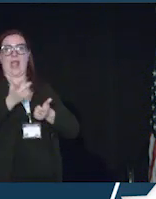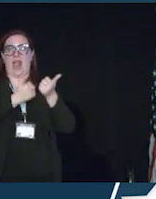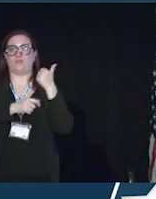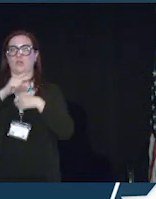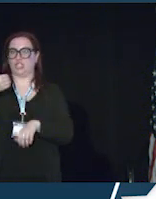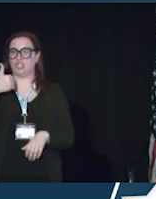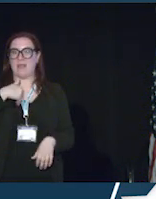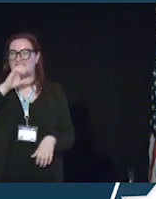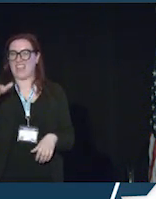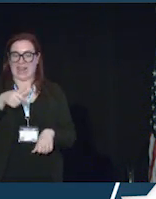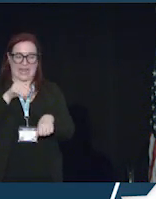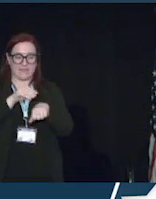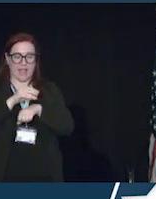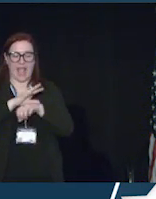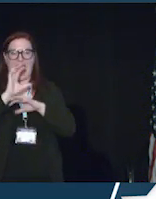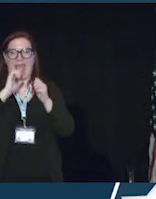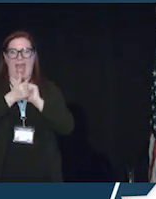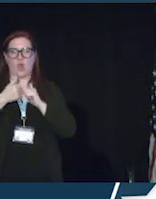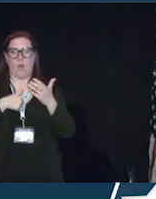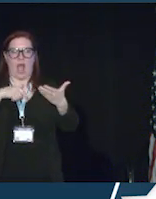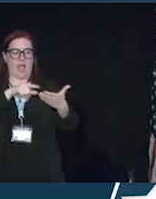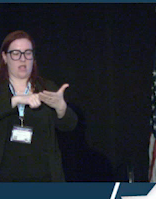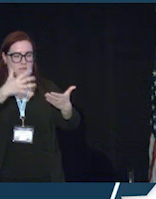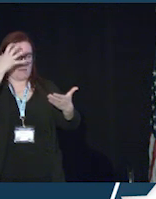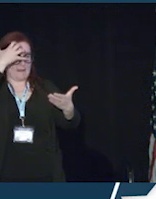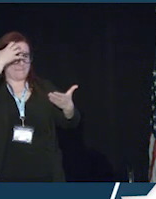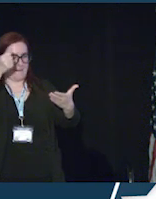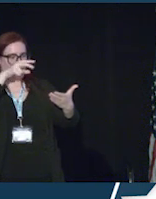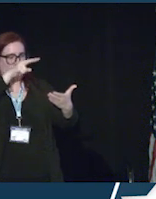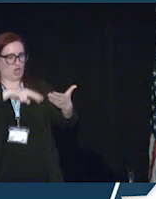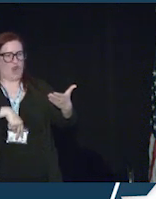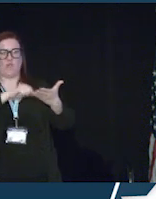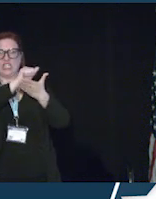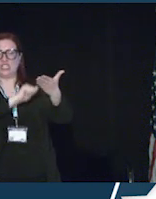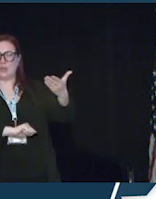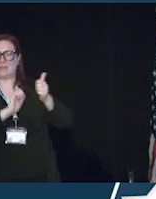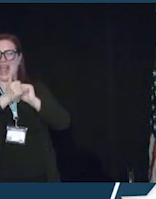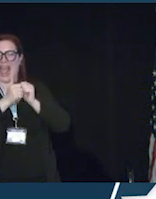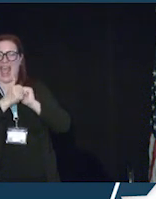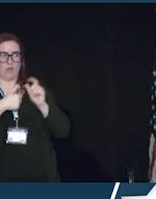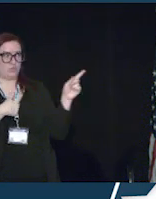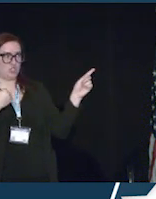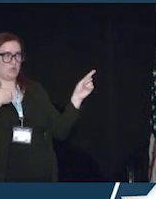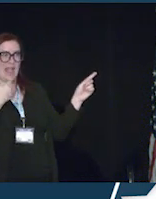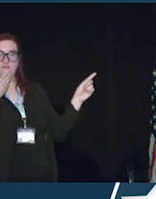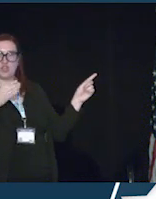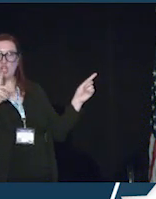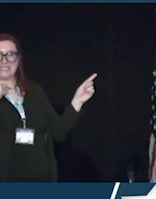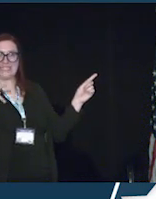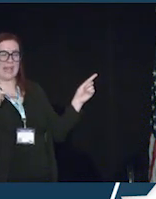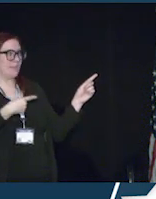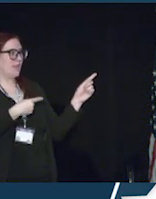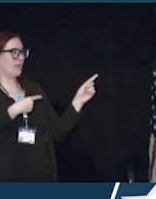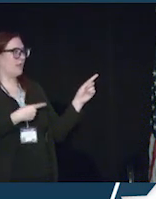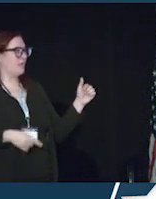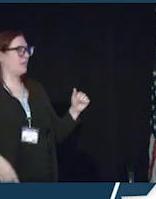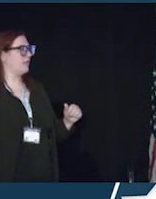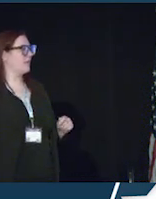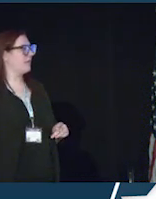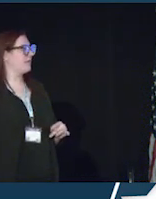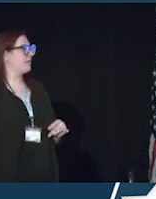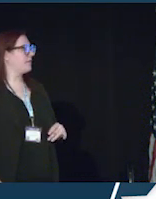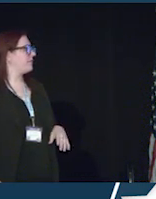any tips for remembering lines in a script? Raise your hand if you have a good tip. Tell us, Allison.